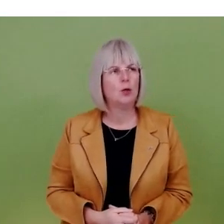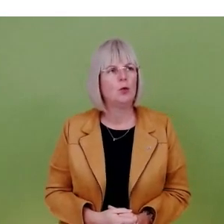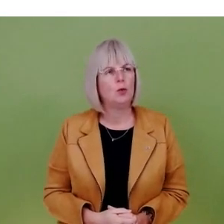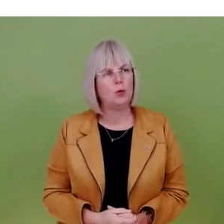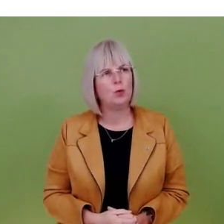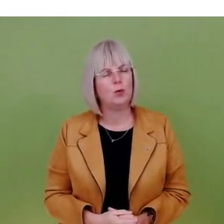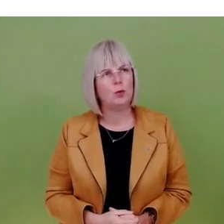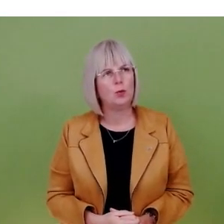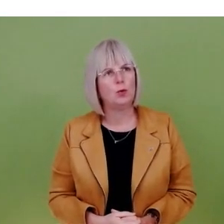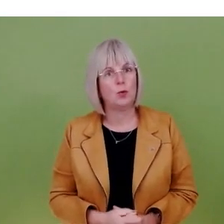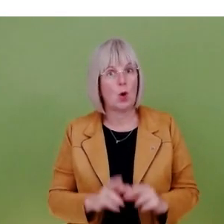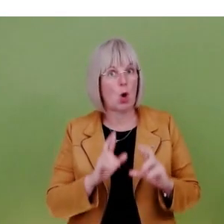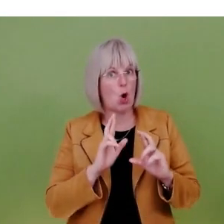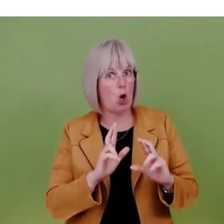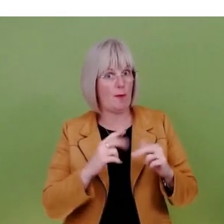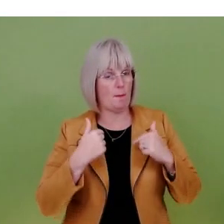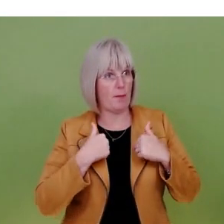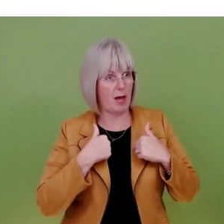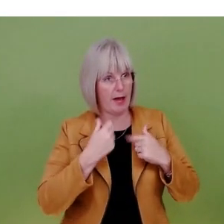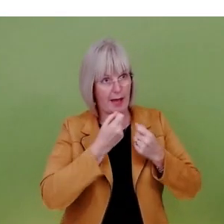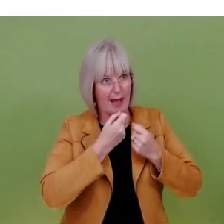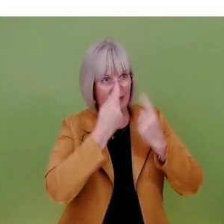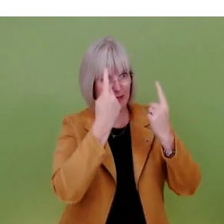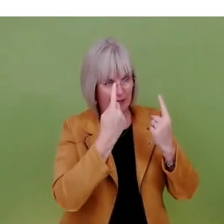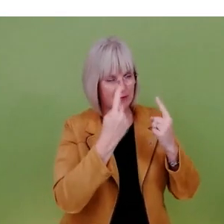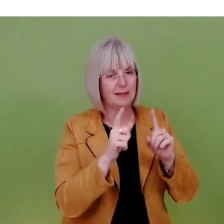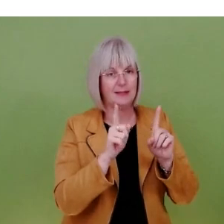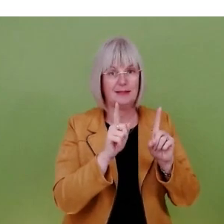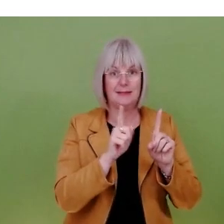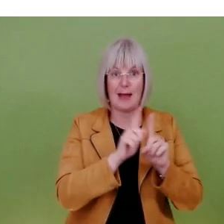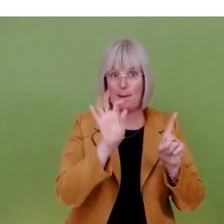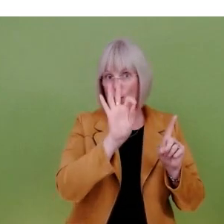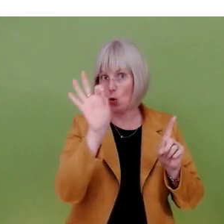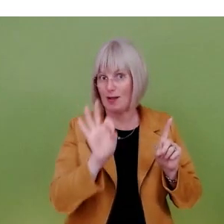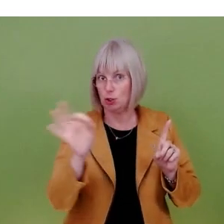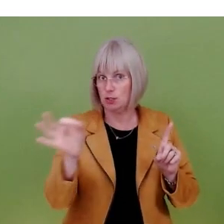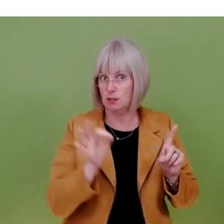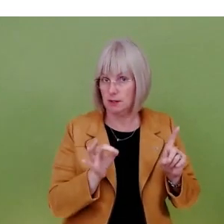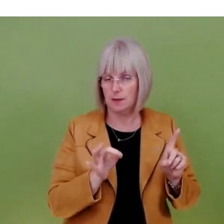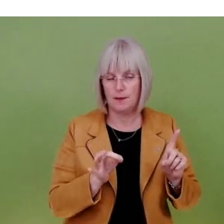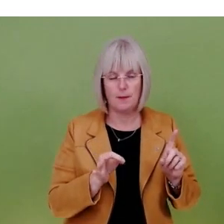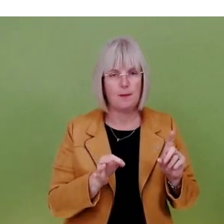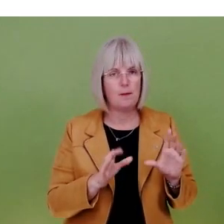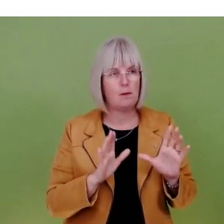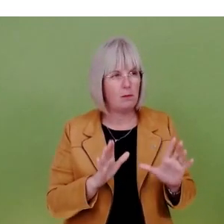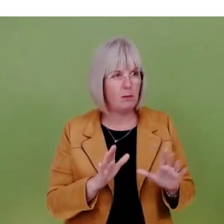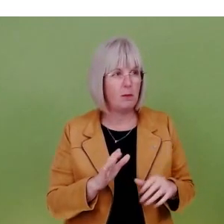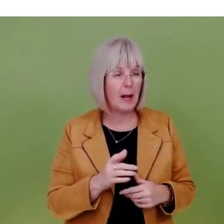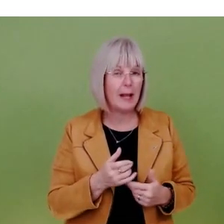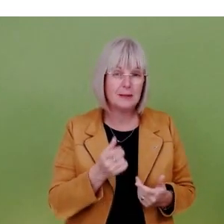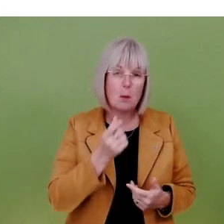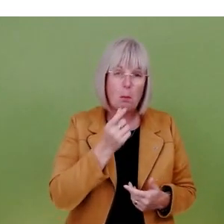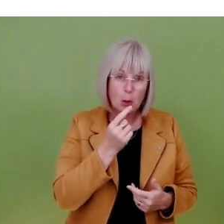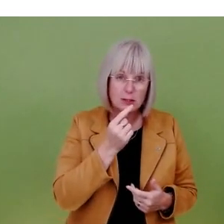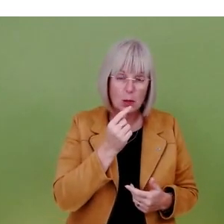the same thing that the questioner intends, is the idea that, you know, it's possible to burn out in relation to some of these